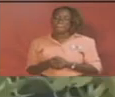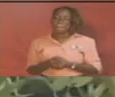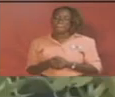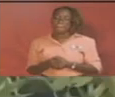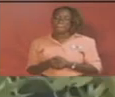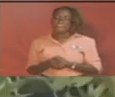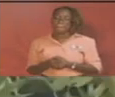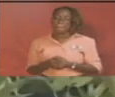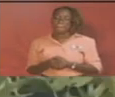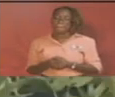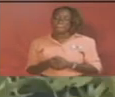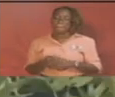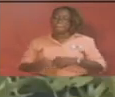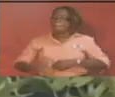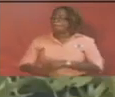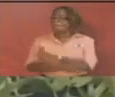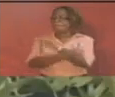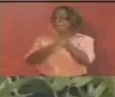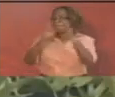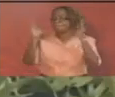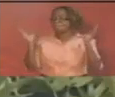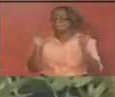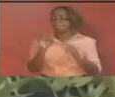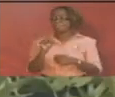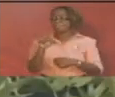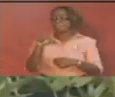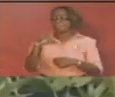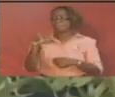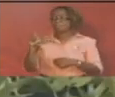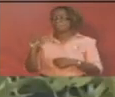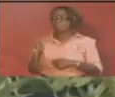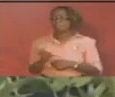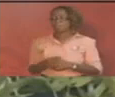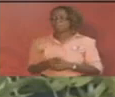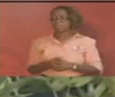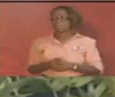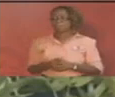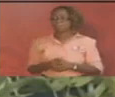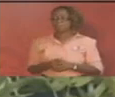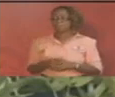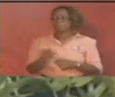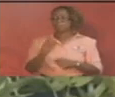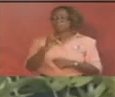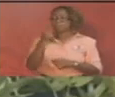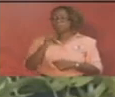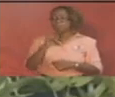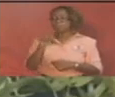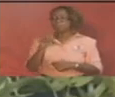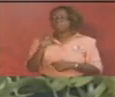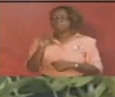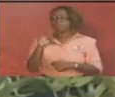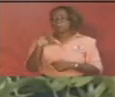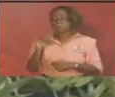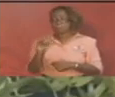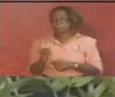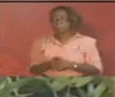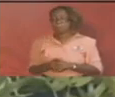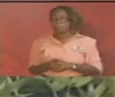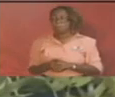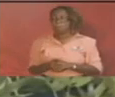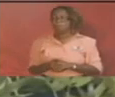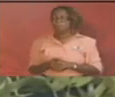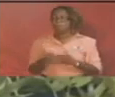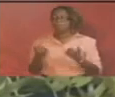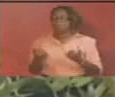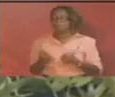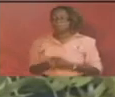Hi, good morning. Sonal Lala, TTT News. To the CMO, from all reports, contact tracing,